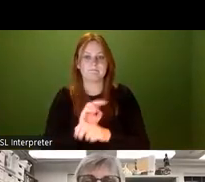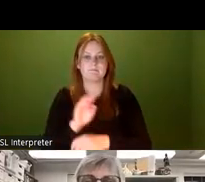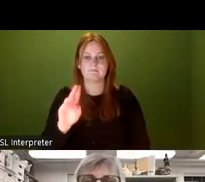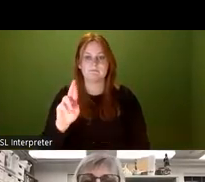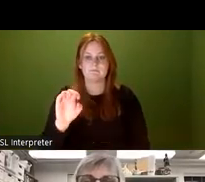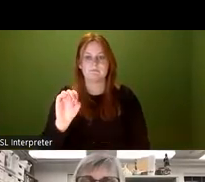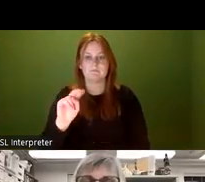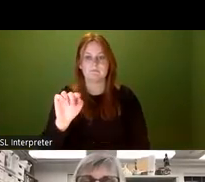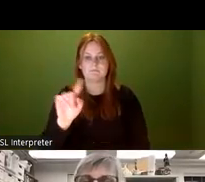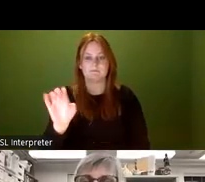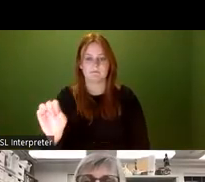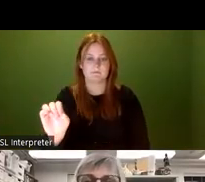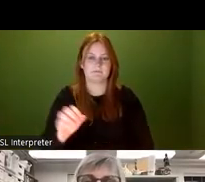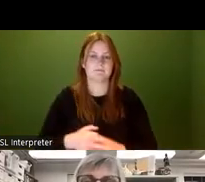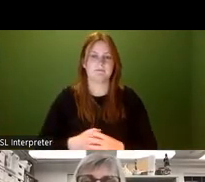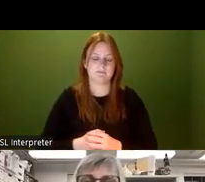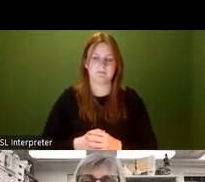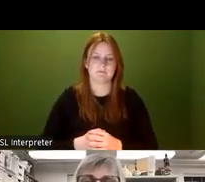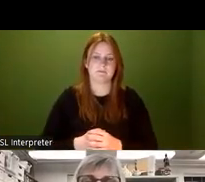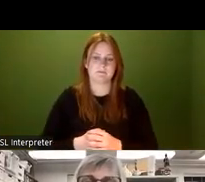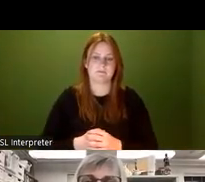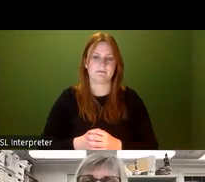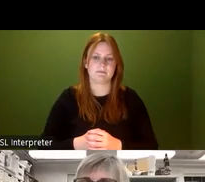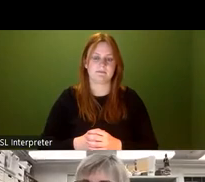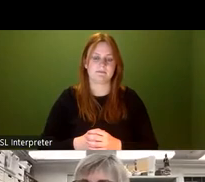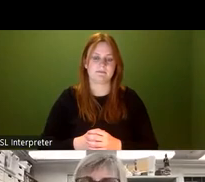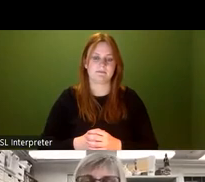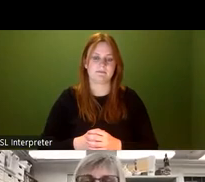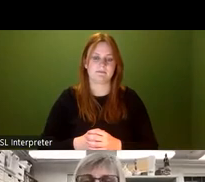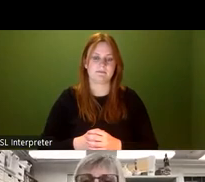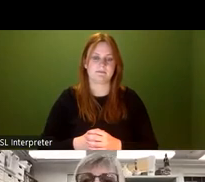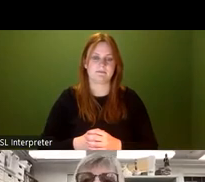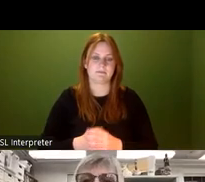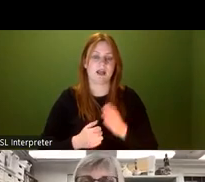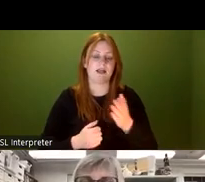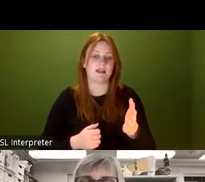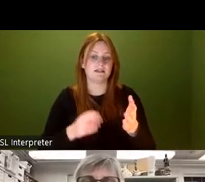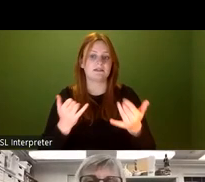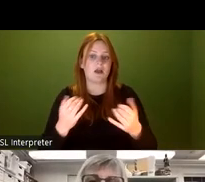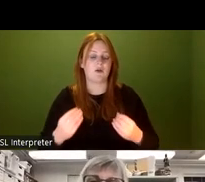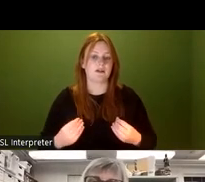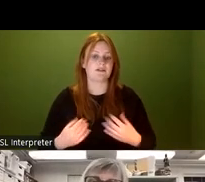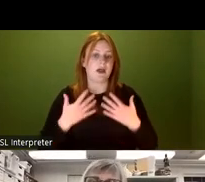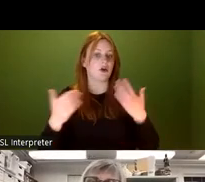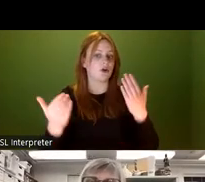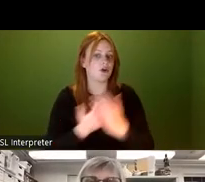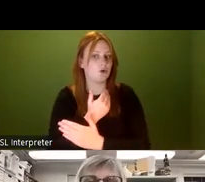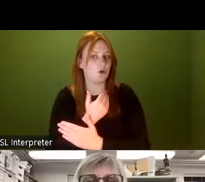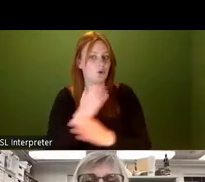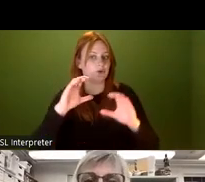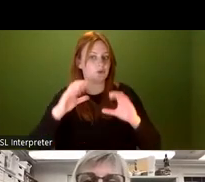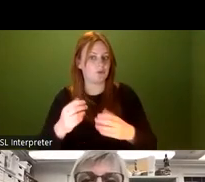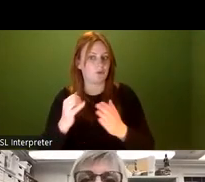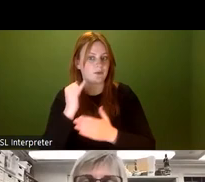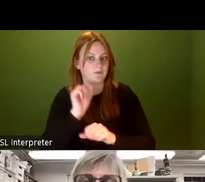And that actually is informing a new body of work, which I'm not going to